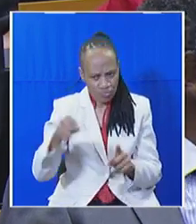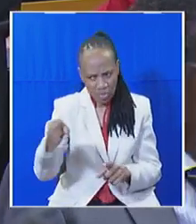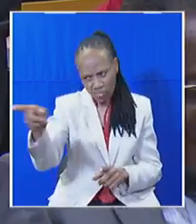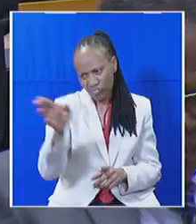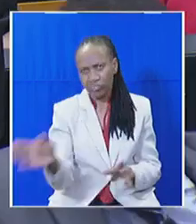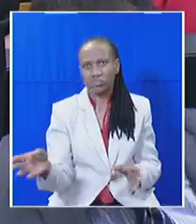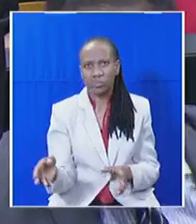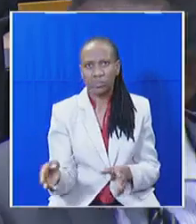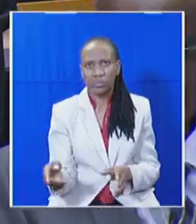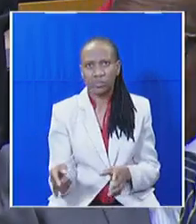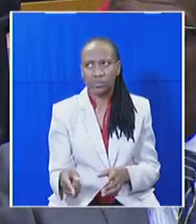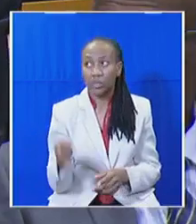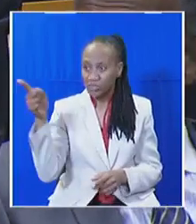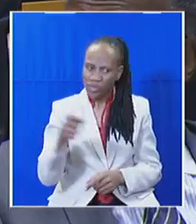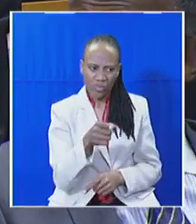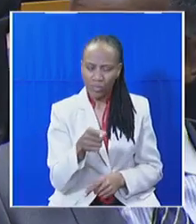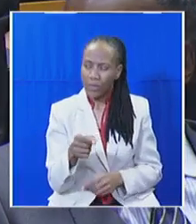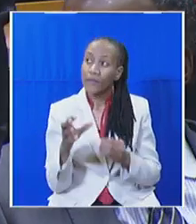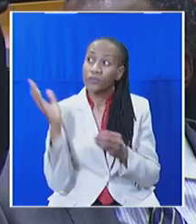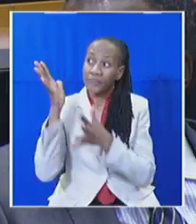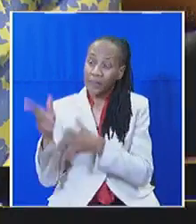out of order, you must tell him he's out of order.